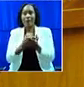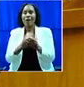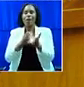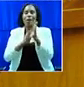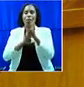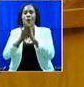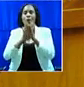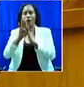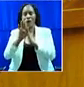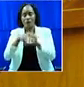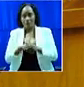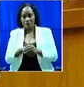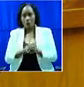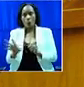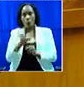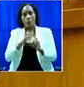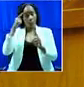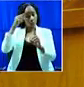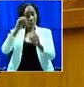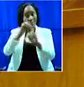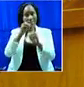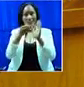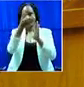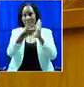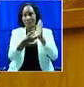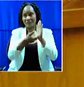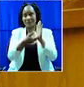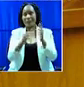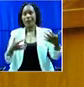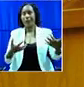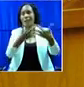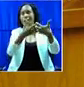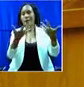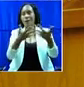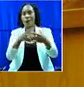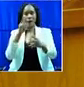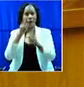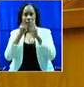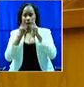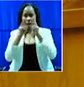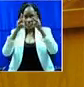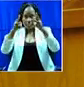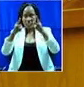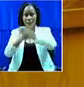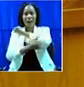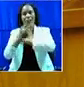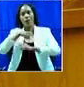All these objectives are linked to the vision of our country set out in the National Development